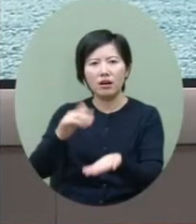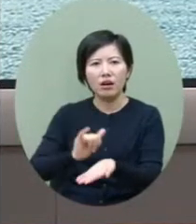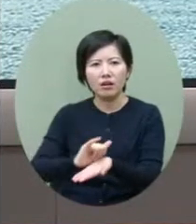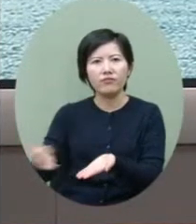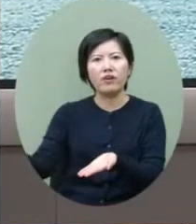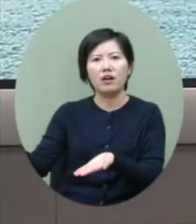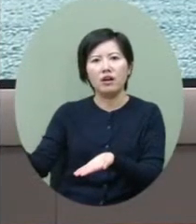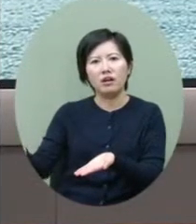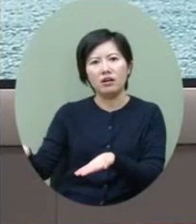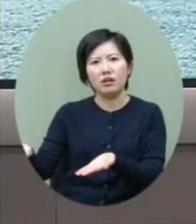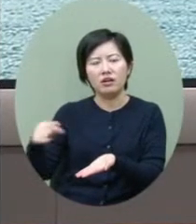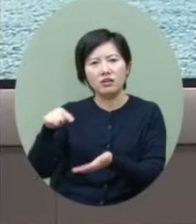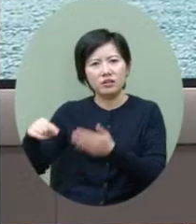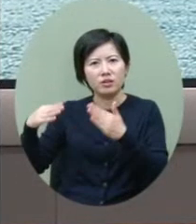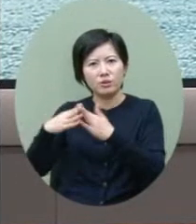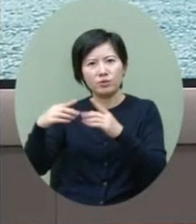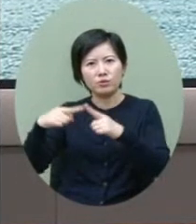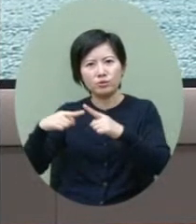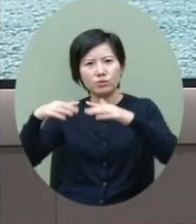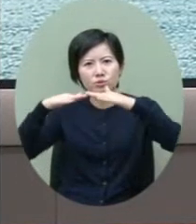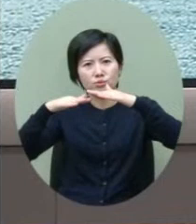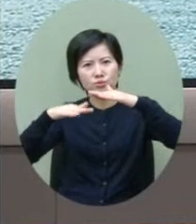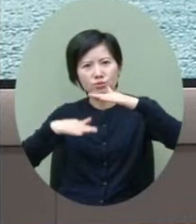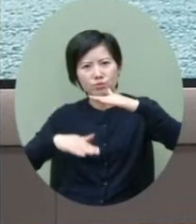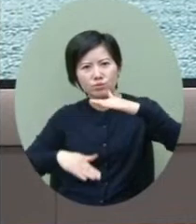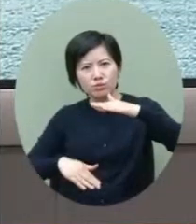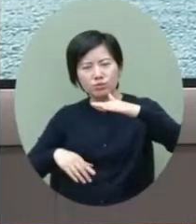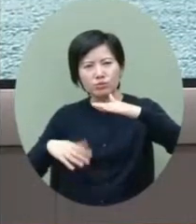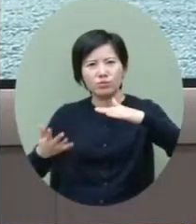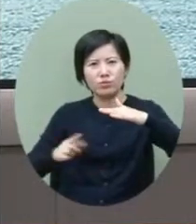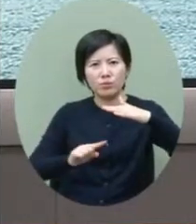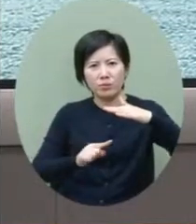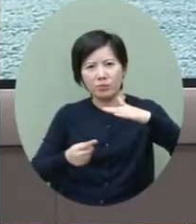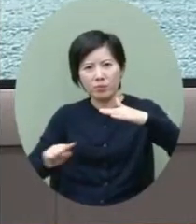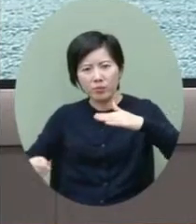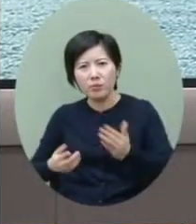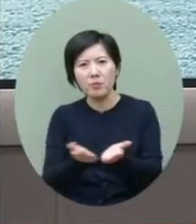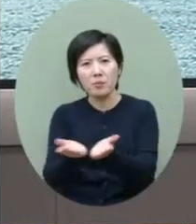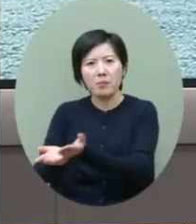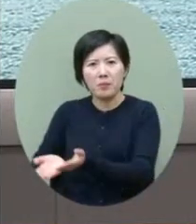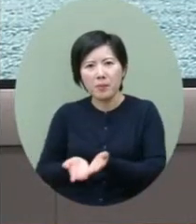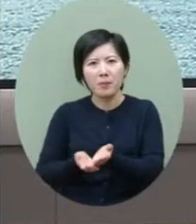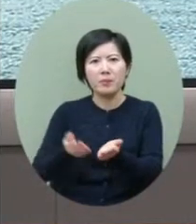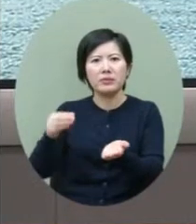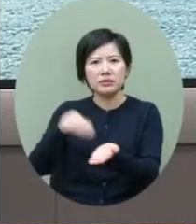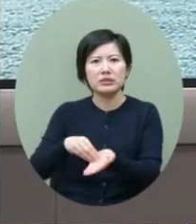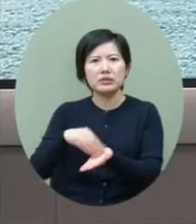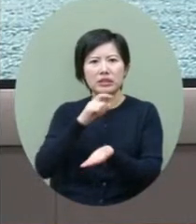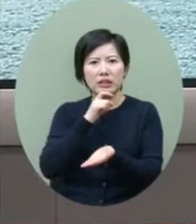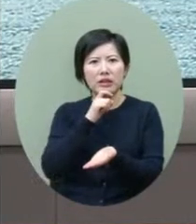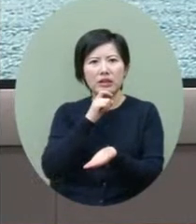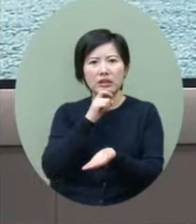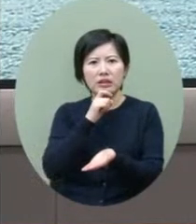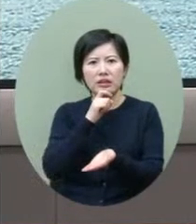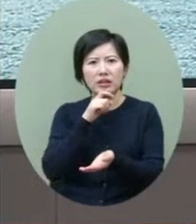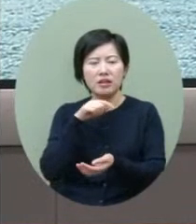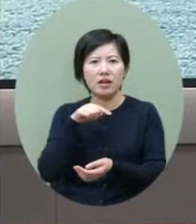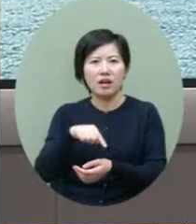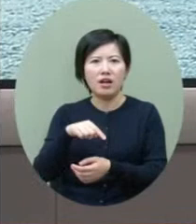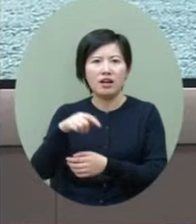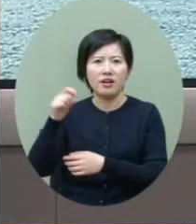the case was sent to hospital as the case passed out, and the family members